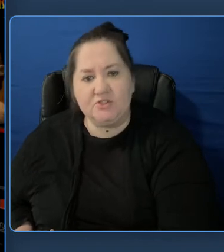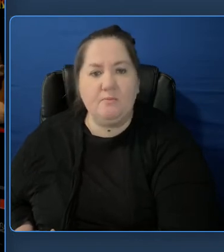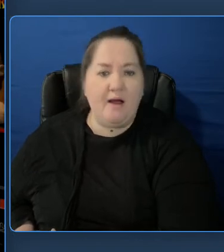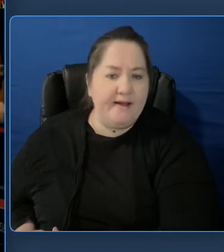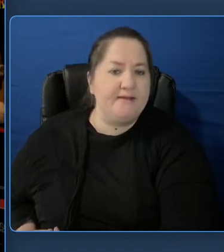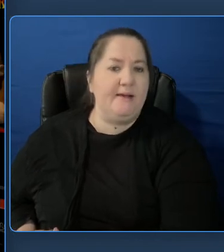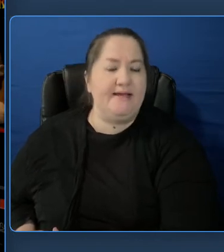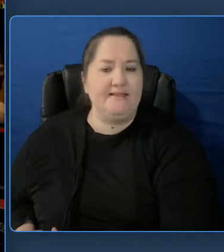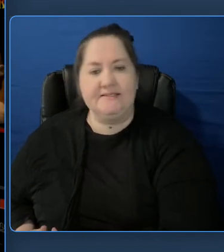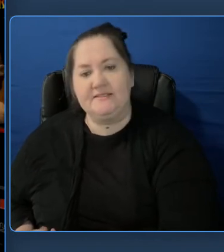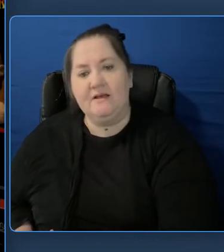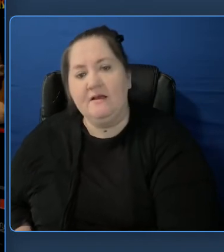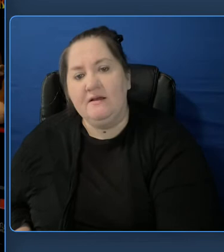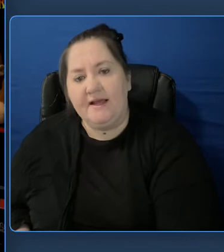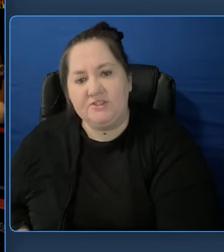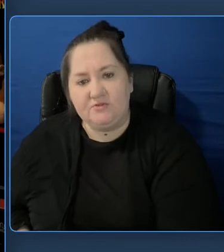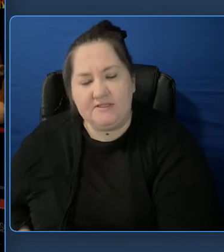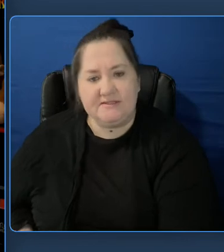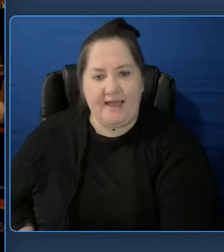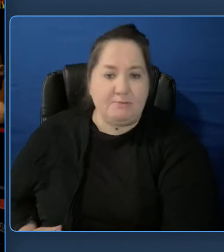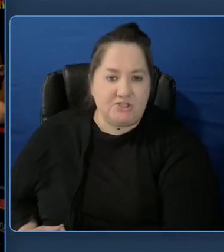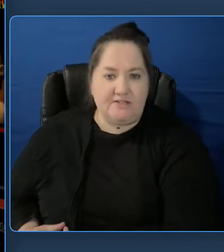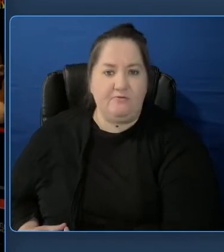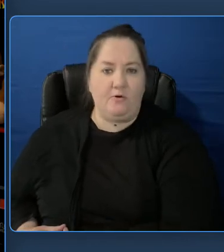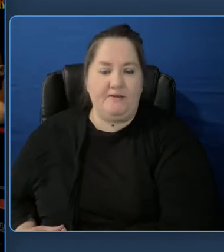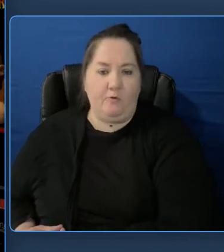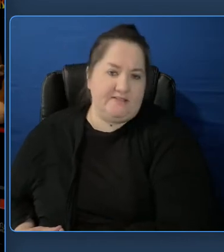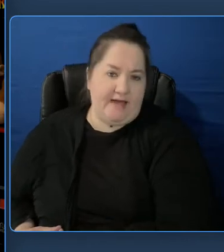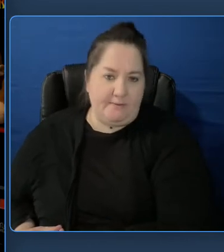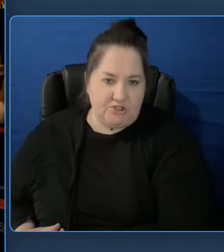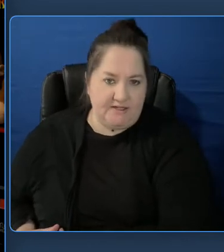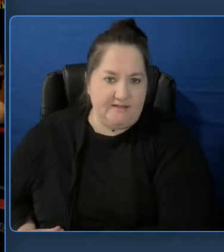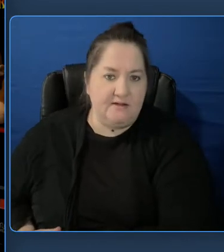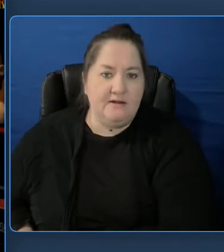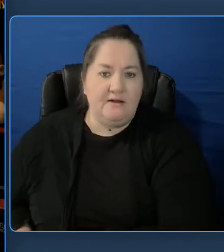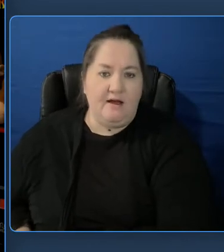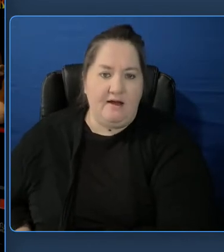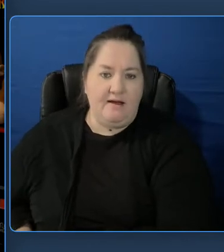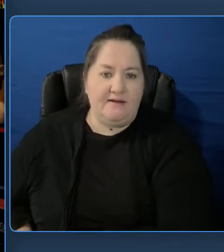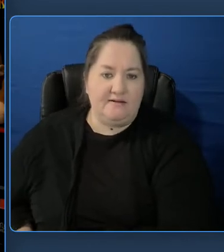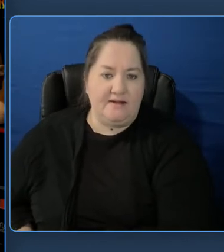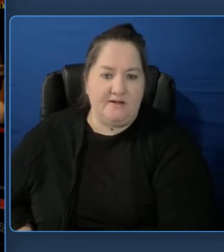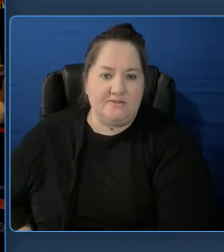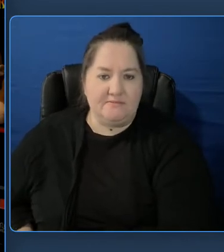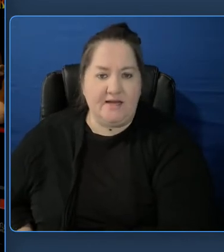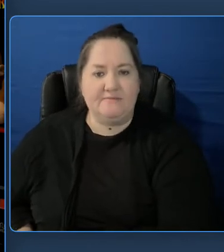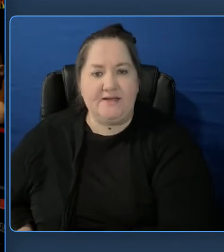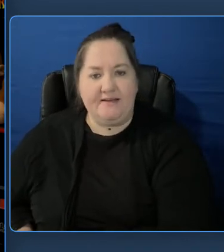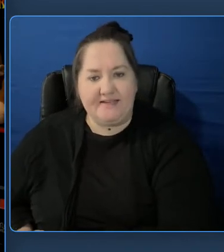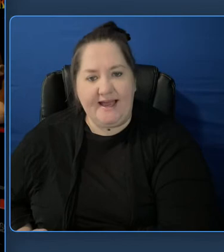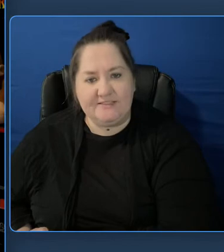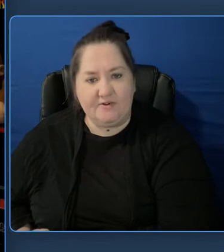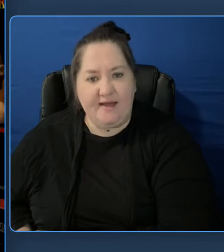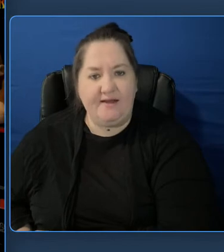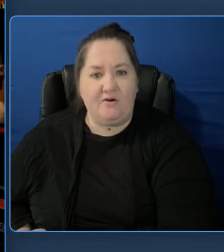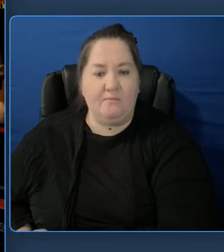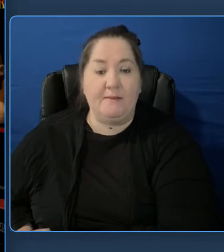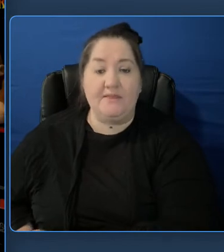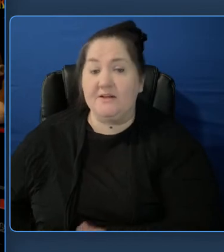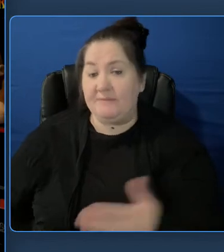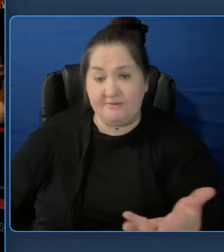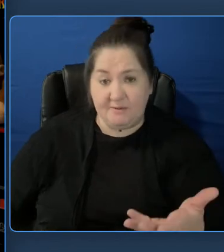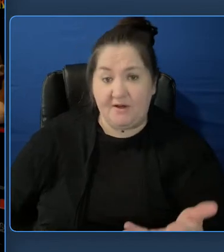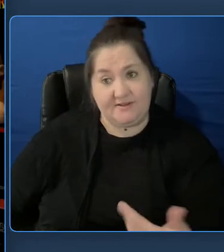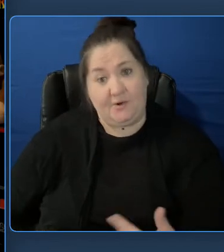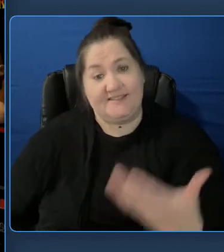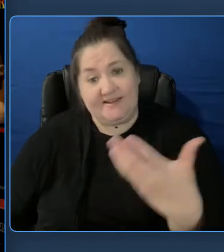an interpreter. Do you mind making this and do this captioning for me, voice captioning? And sometimes I have to ask for that, or